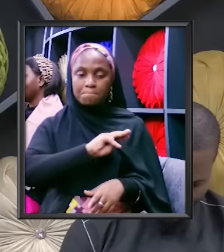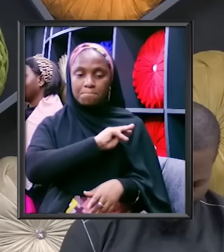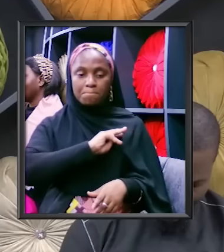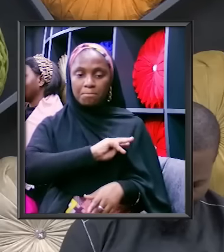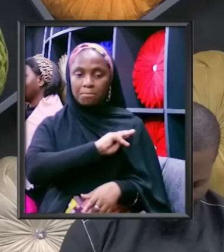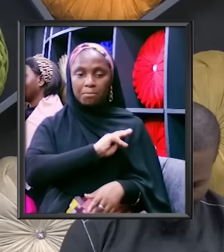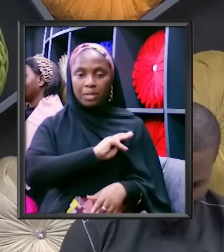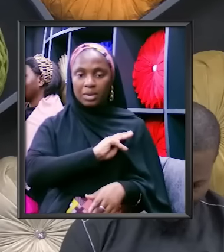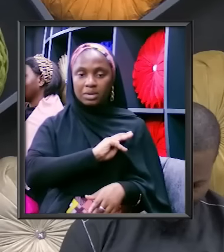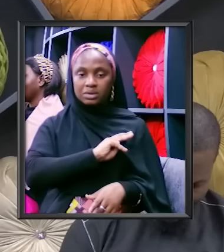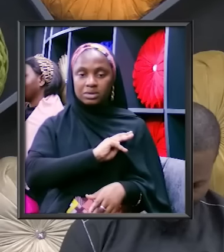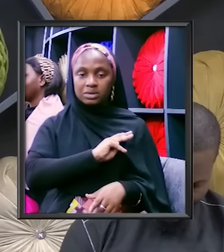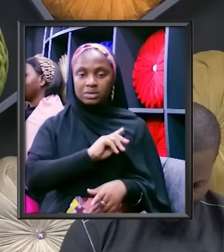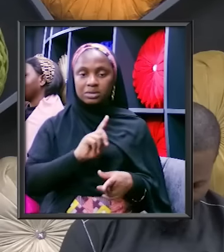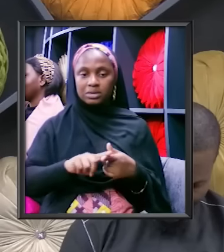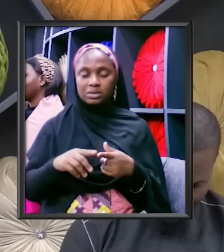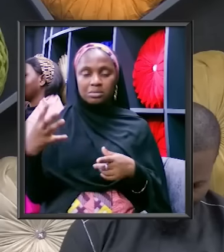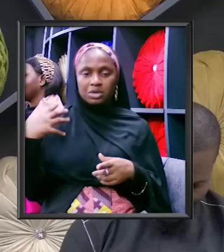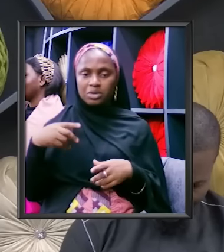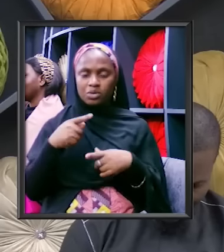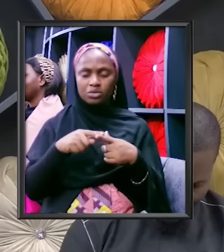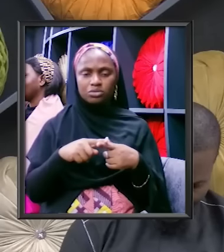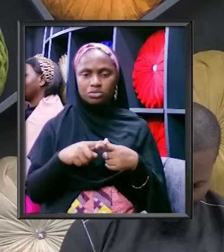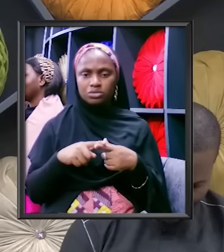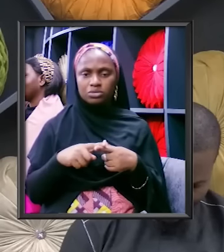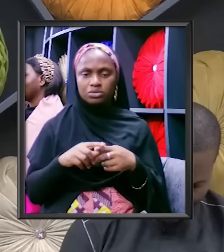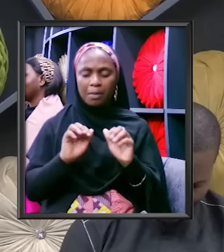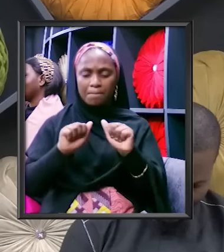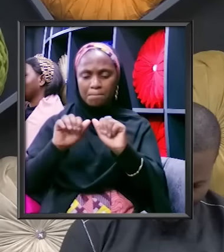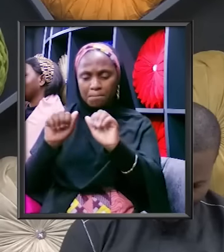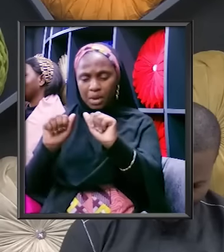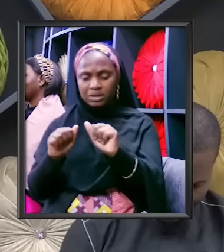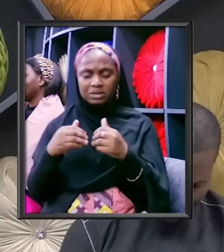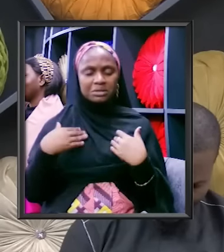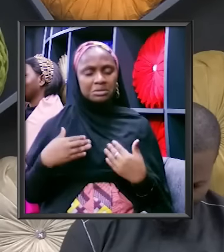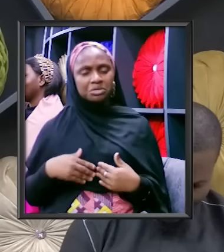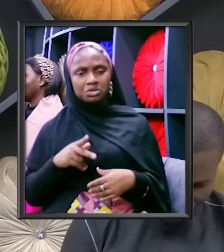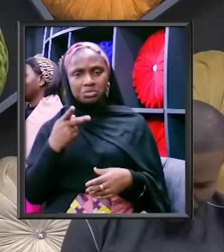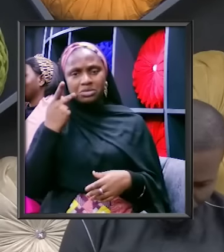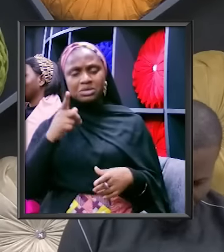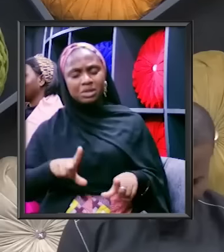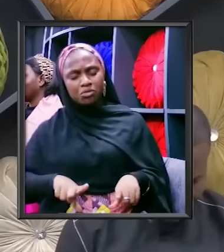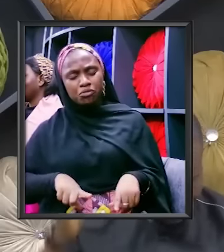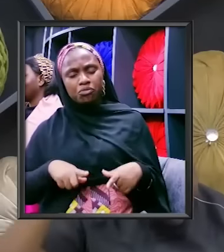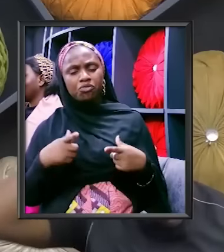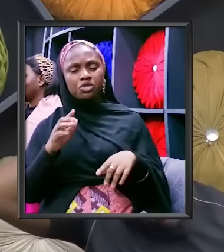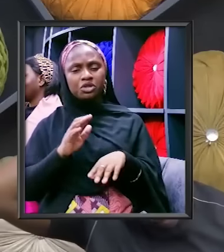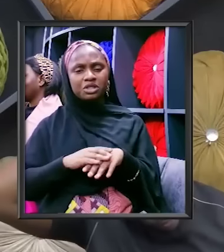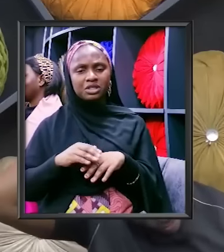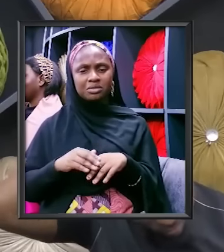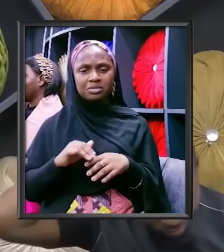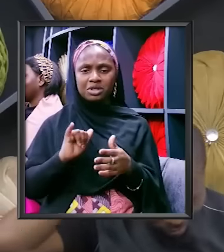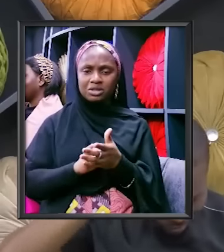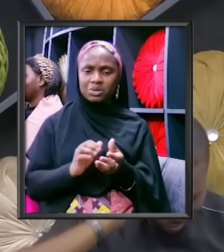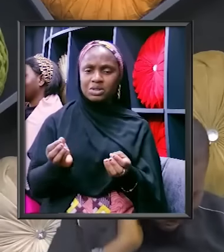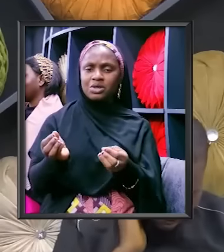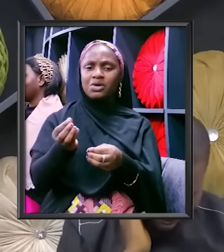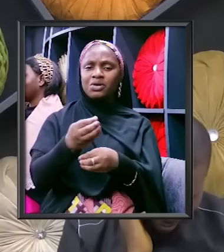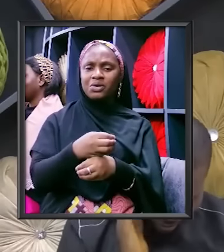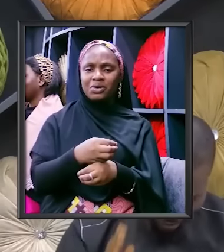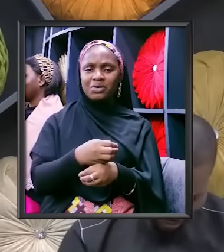massage his body. The man was like, you will see the feeling in him. Oh my God. Because she said it was an official